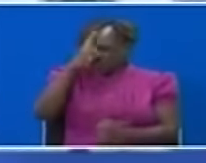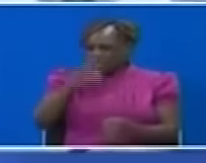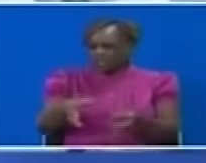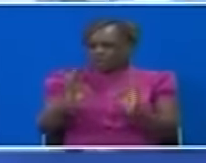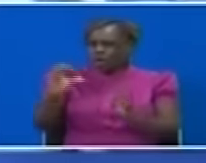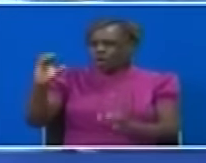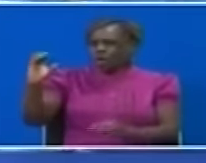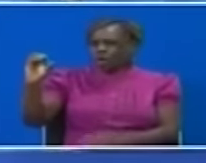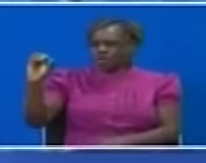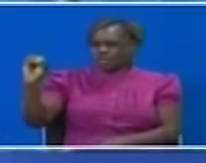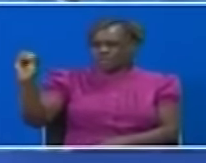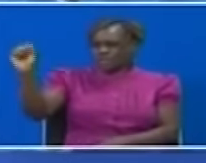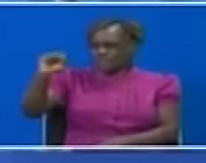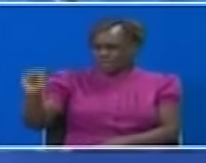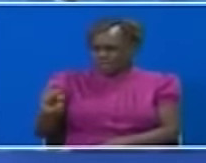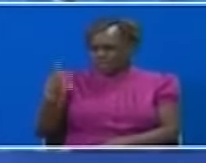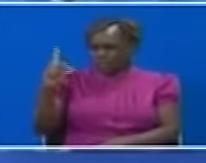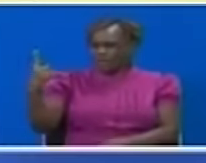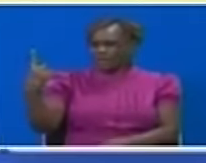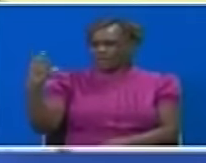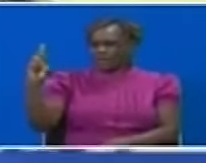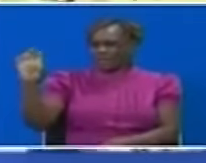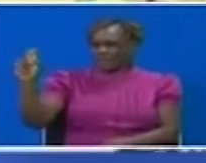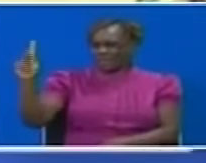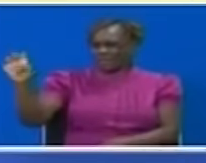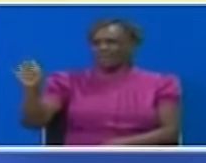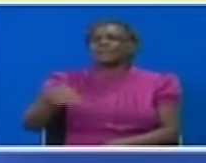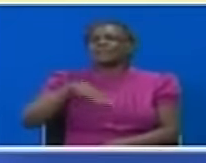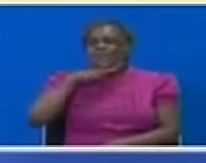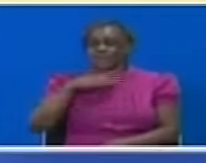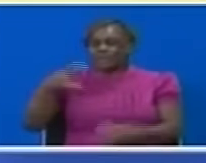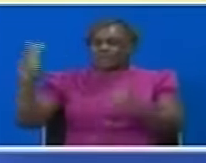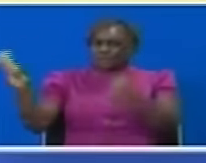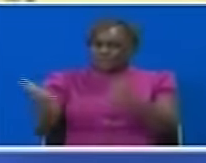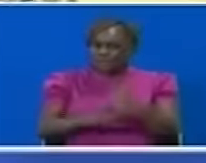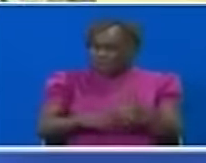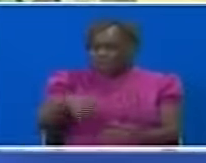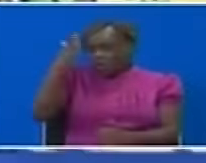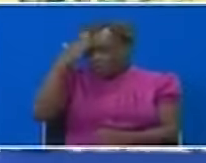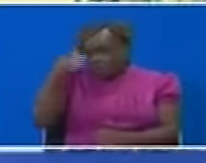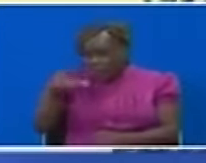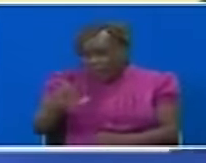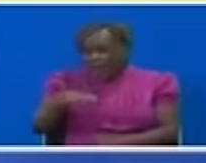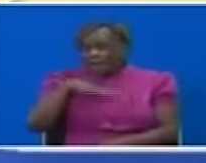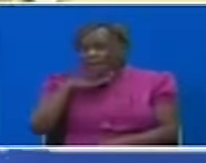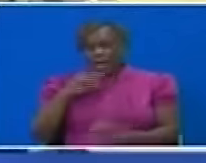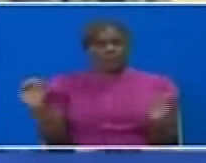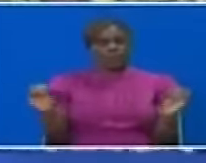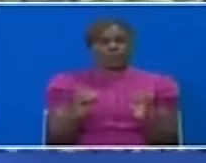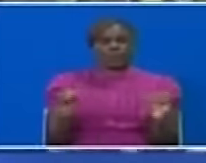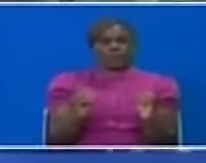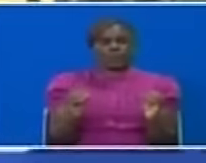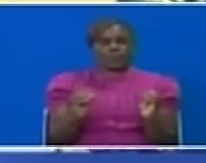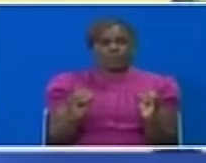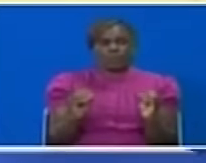OCS commander, and 1 recce squad officer dead. The 7 officers may not have anticipated that one of their own, the slain